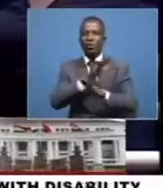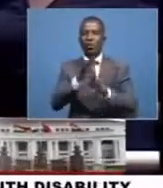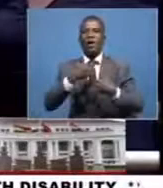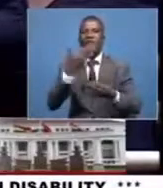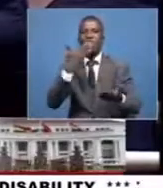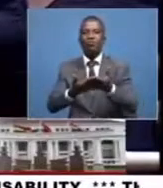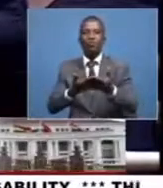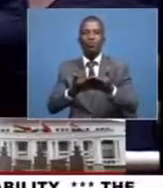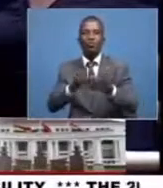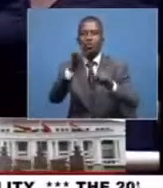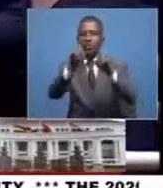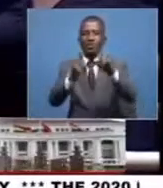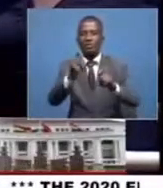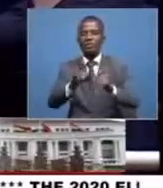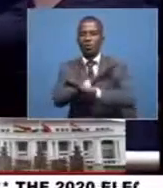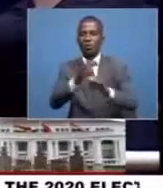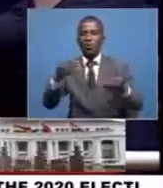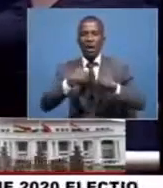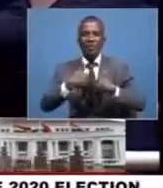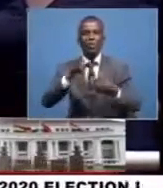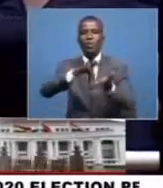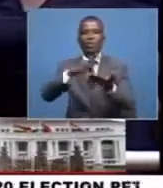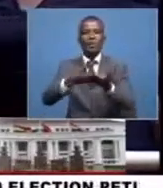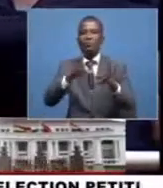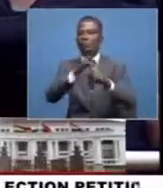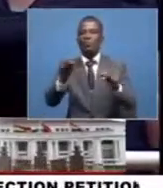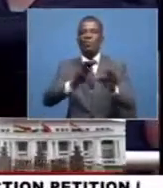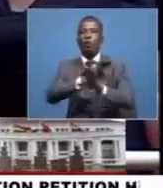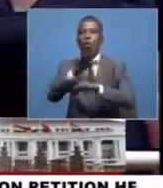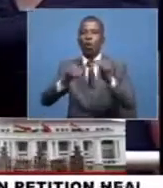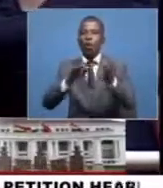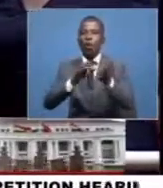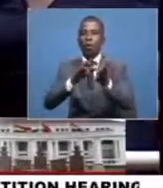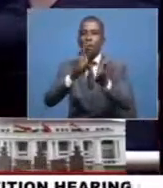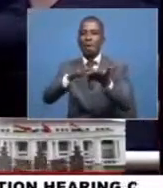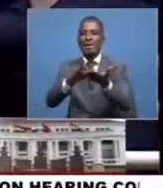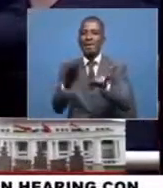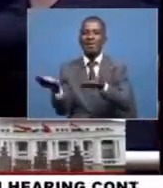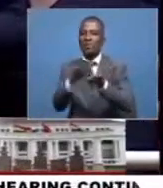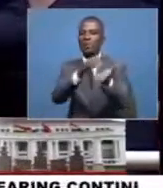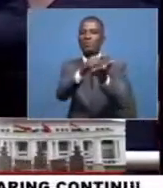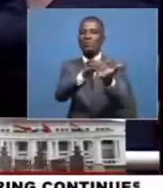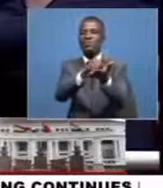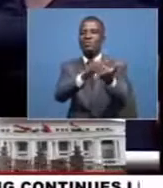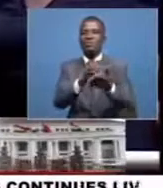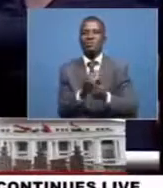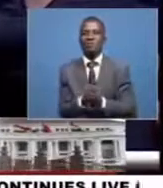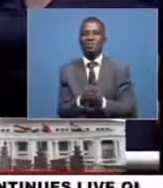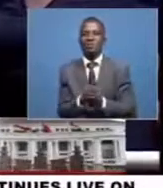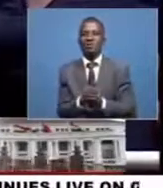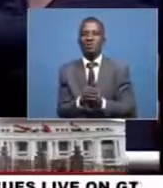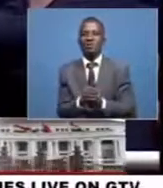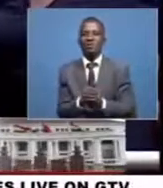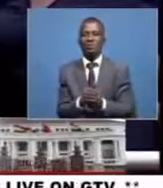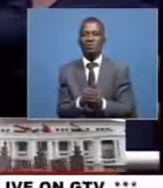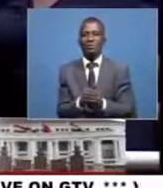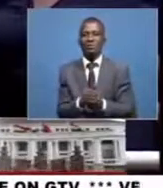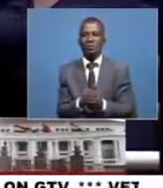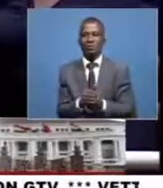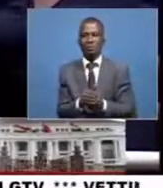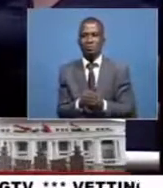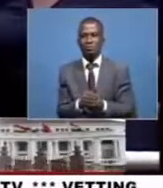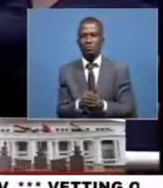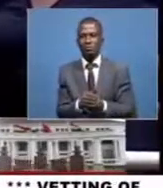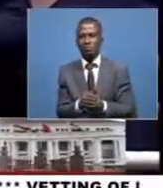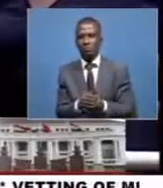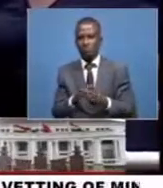them presenting witnesses in the box. If that's not the case, I would like a response from you as to what you understood. As